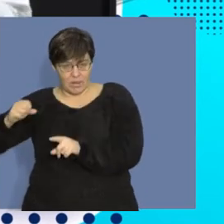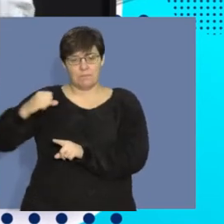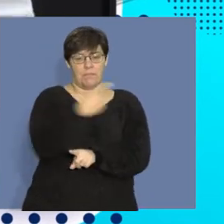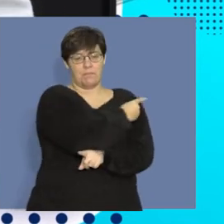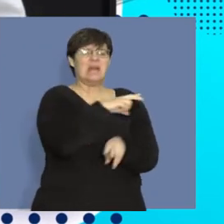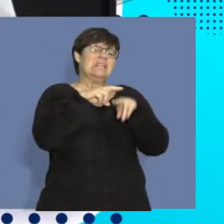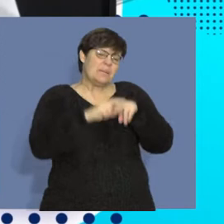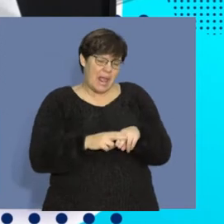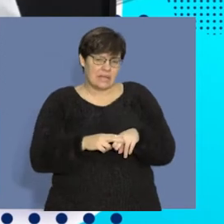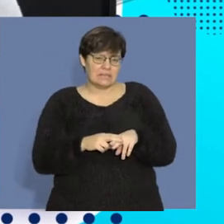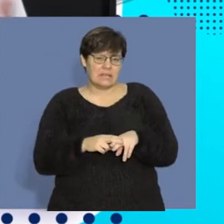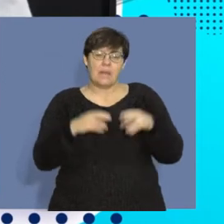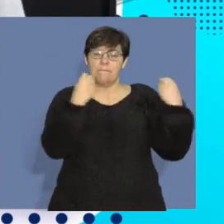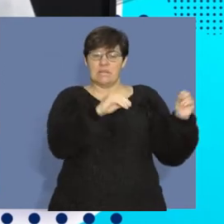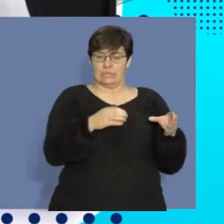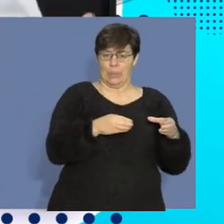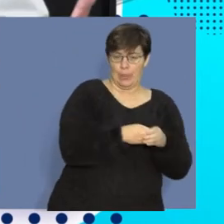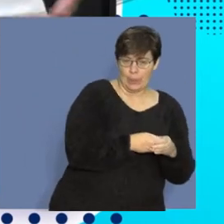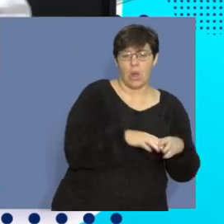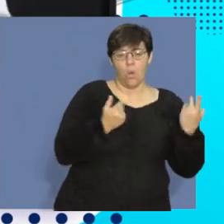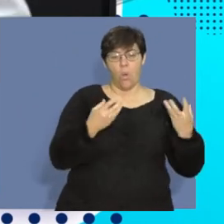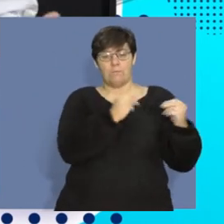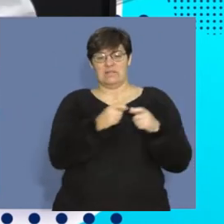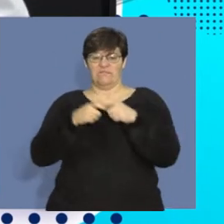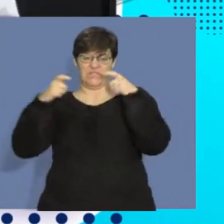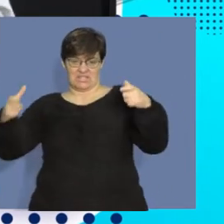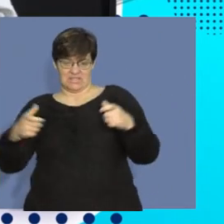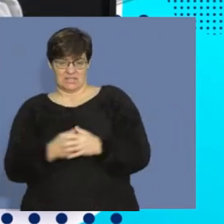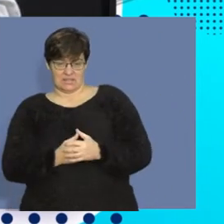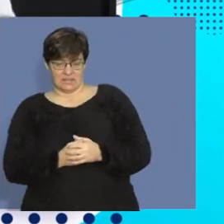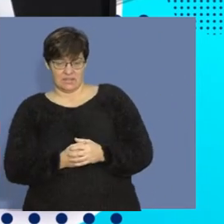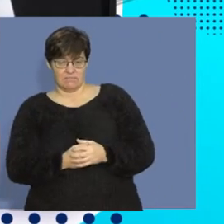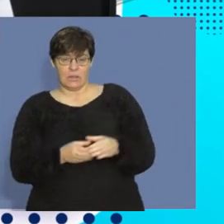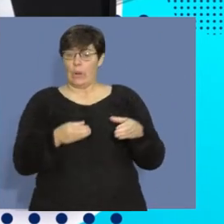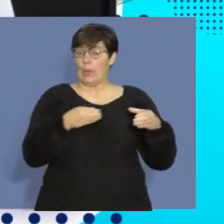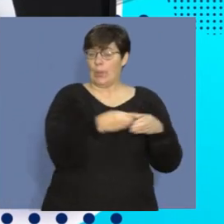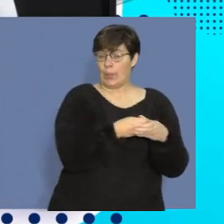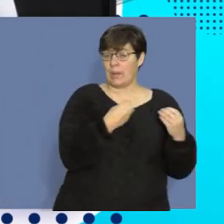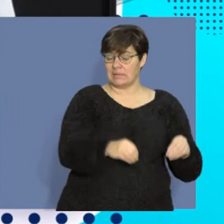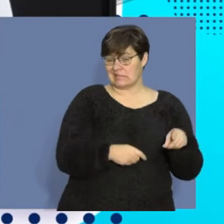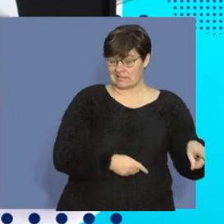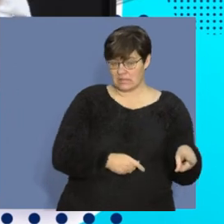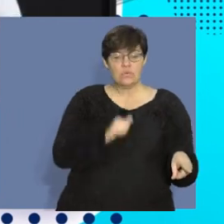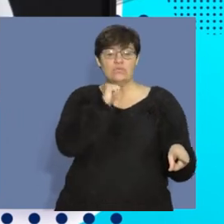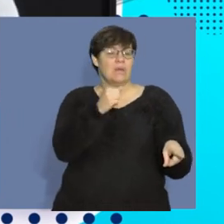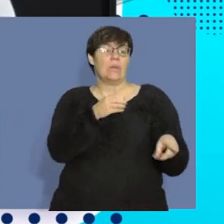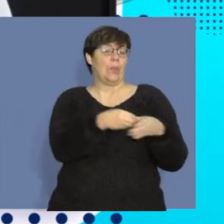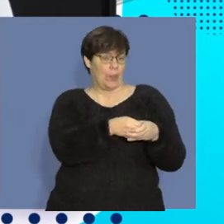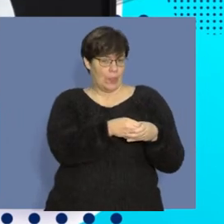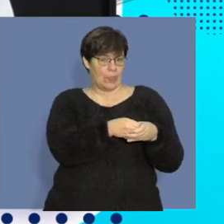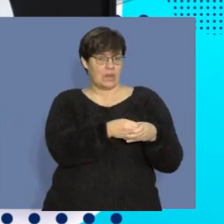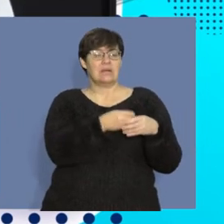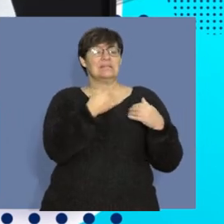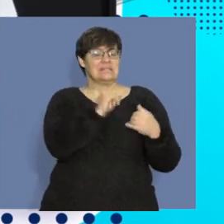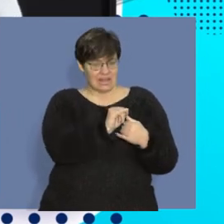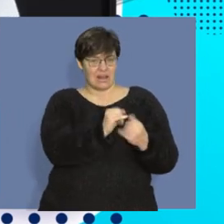the size of the business, and obviously, in a smaller business, we have to ensure that although it's a smaller business, there